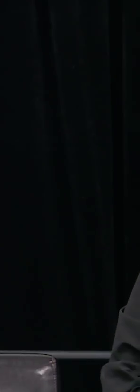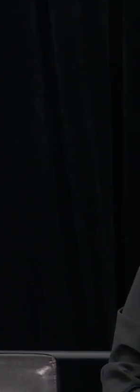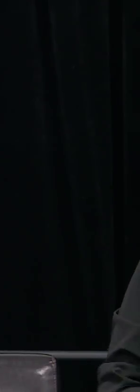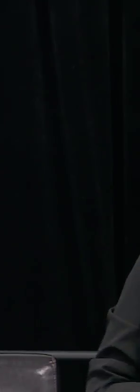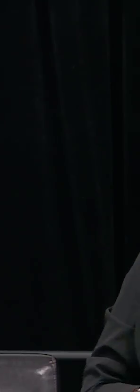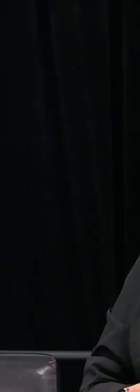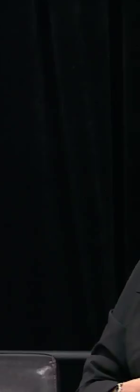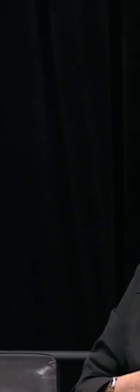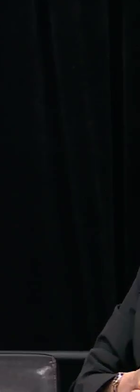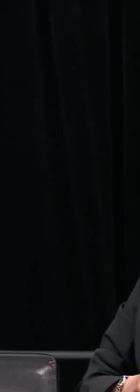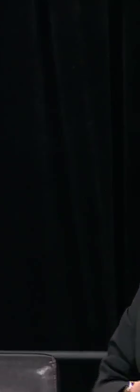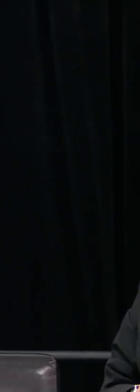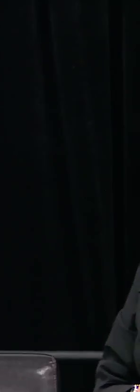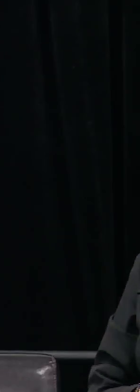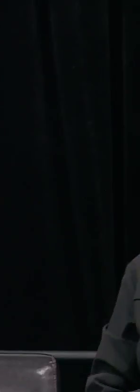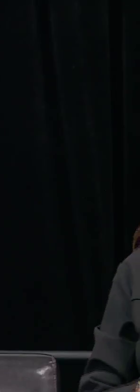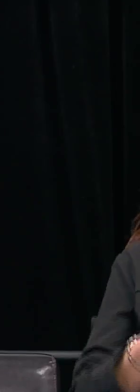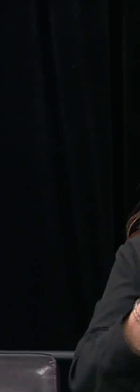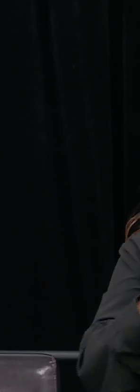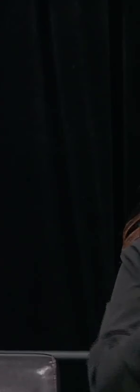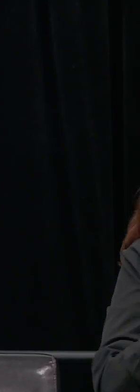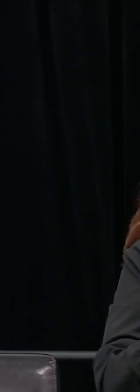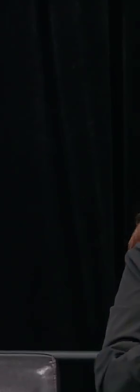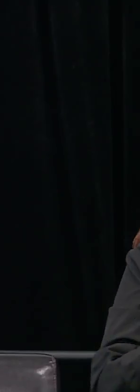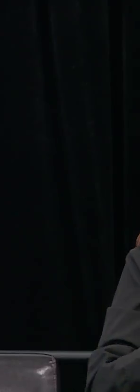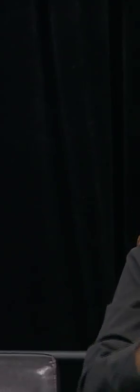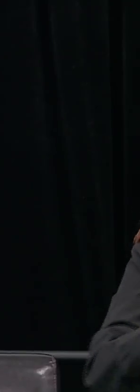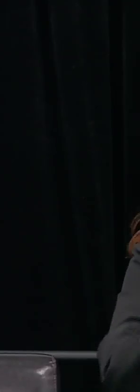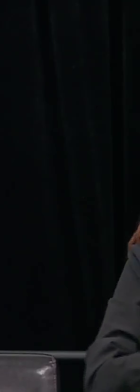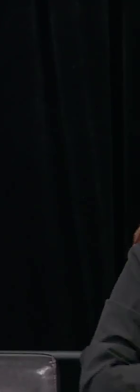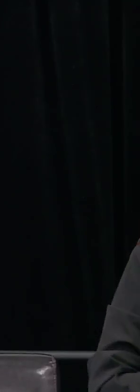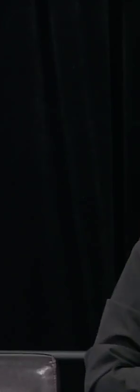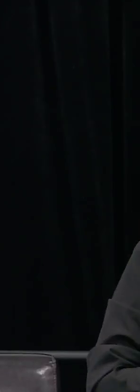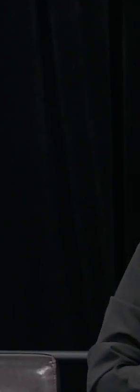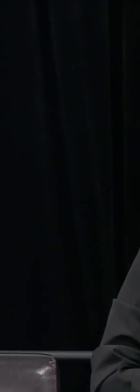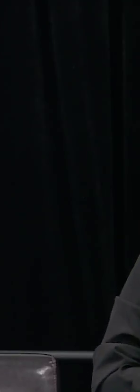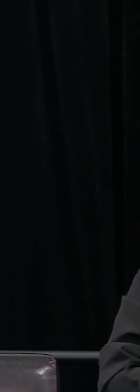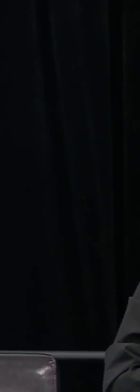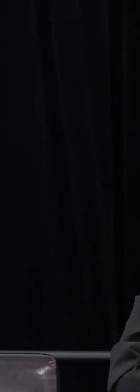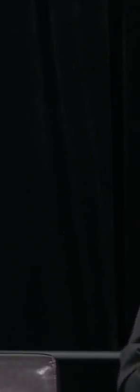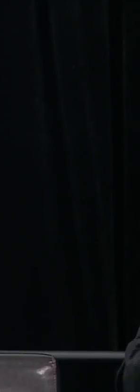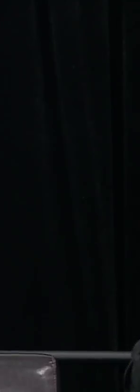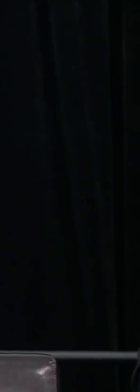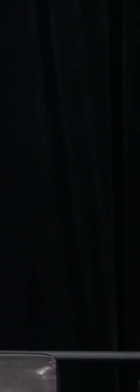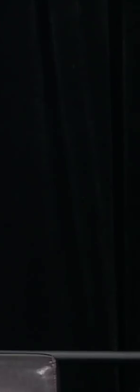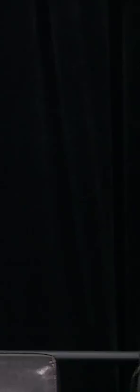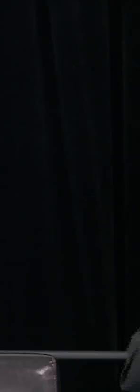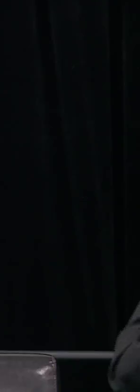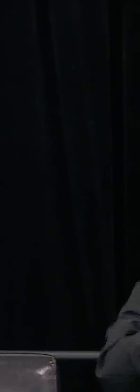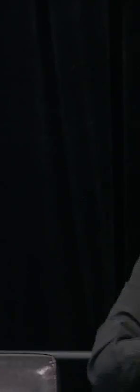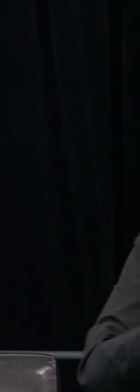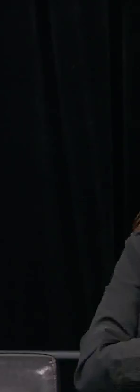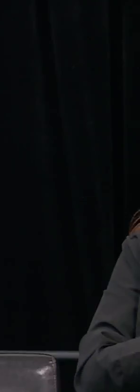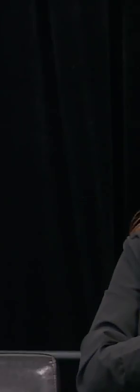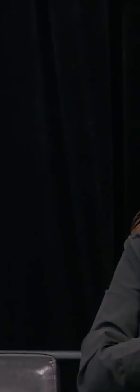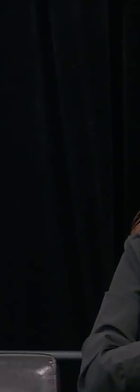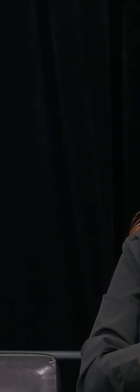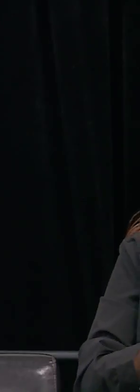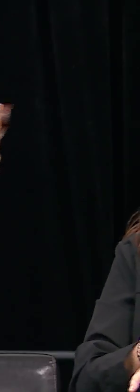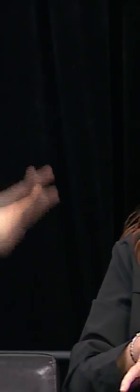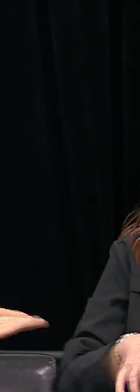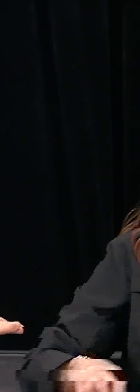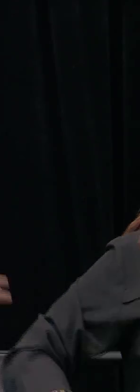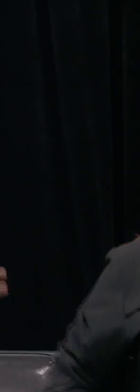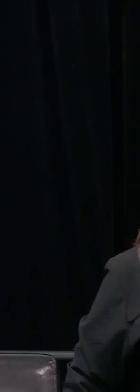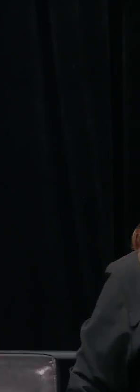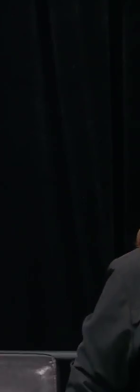The problem is, to literally have 24/7 accessibility, you would need to have a captioner, a physical person next to you all the time,